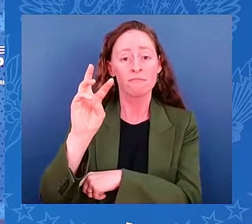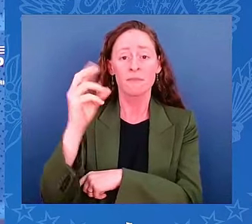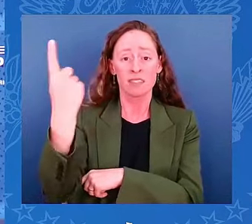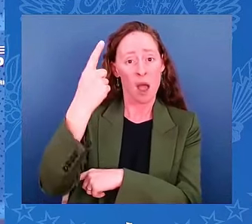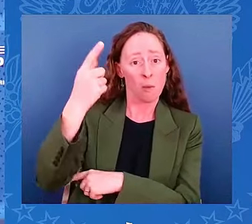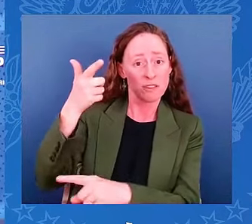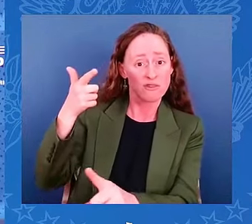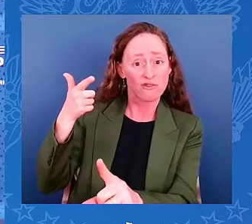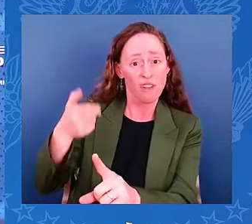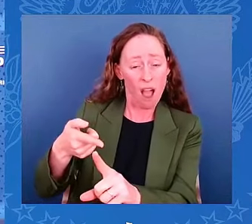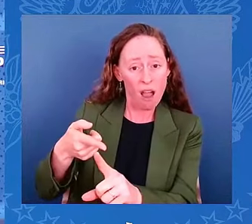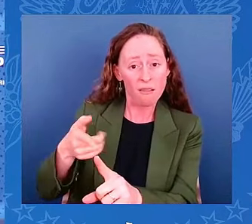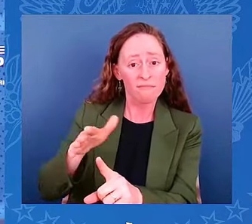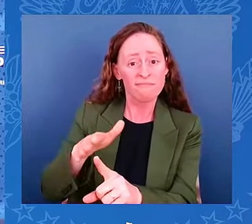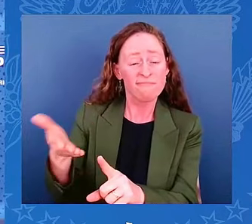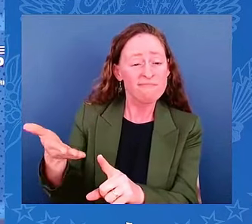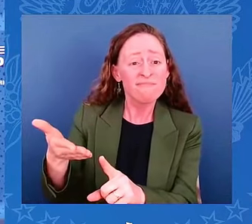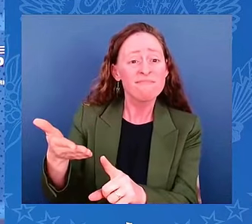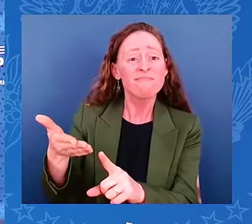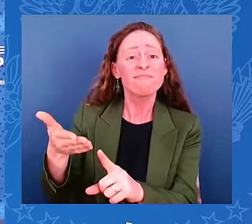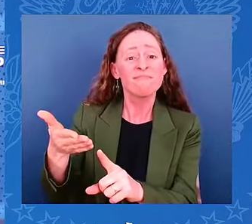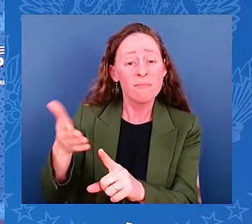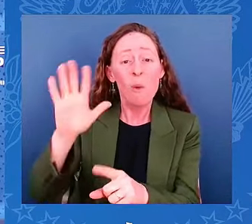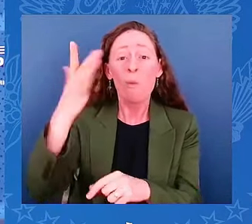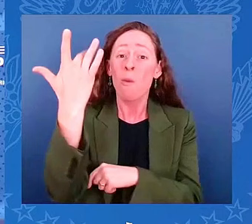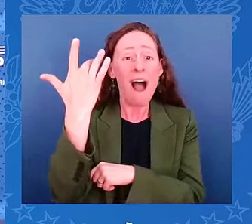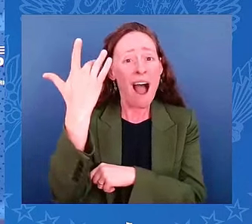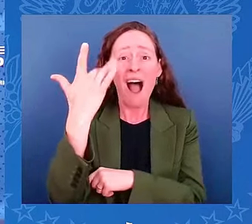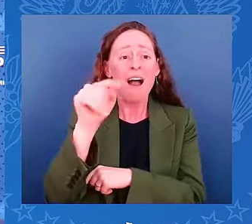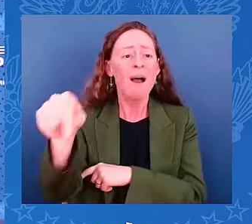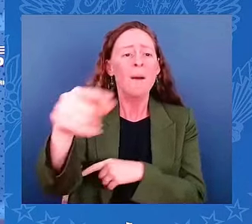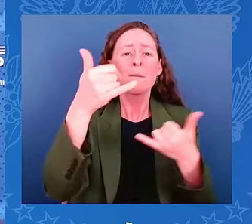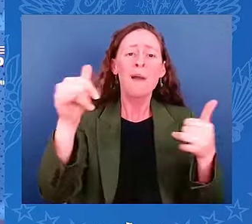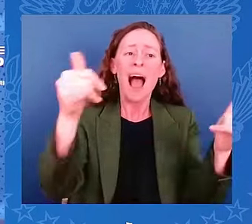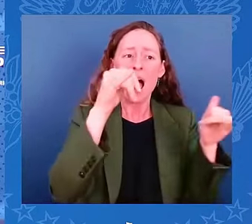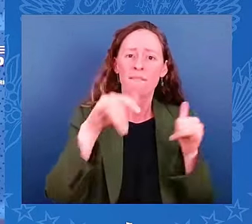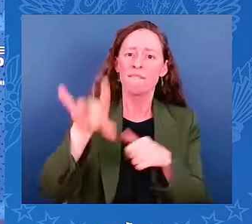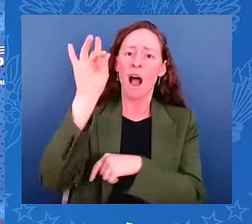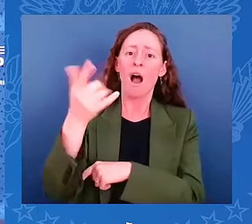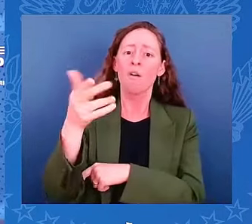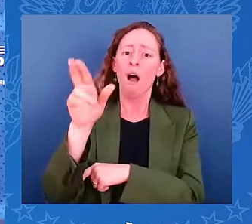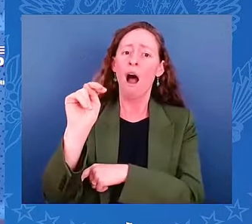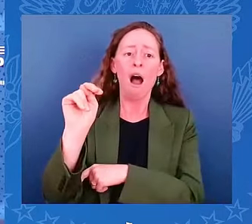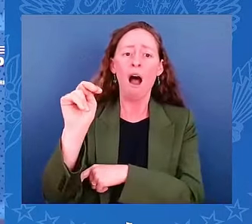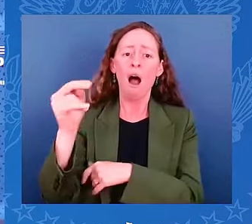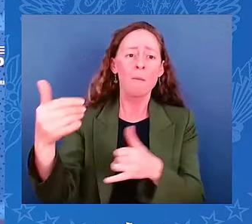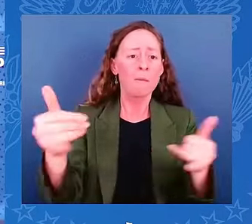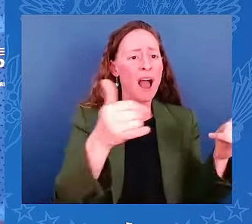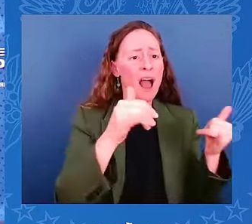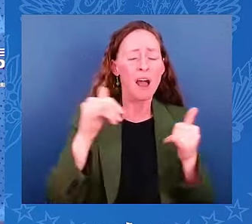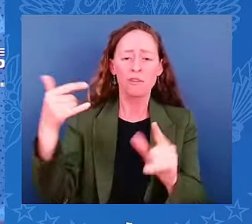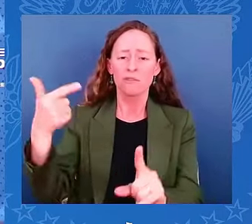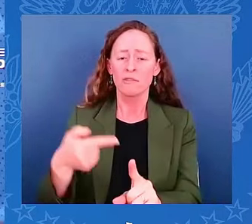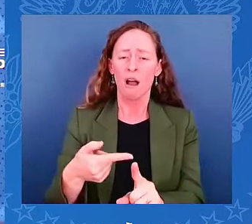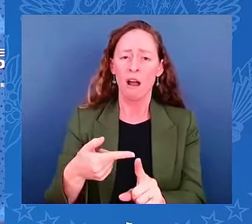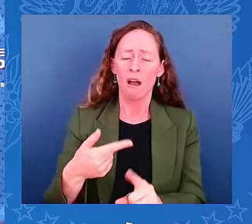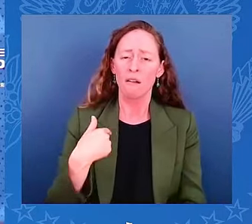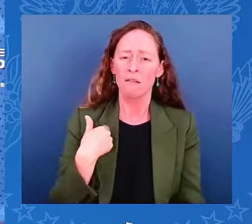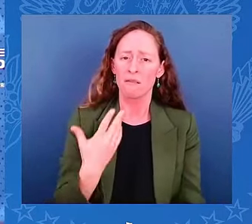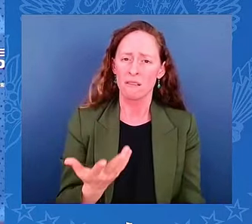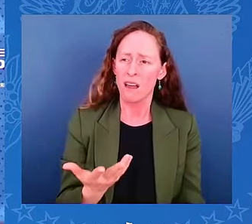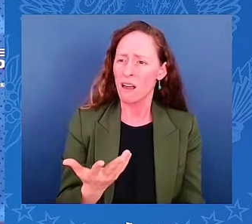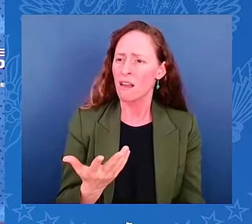unsecured firearm. I never imagined when I spoke with my child on the phone just